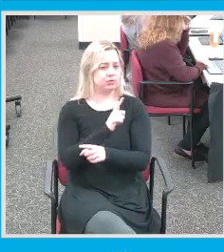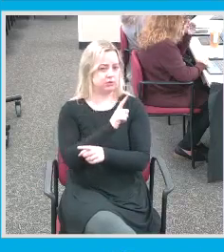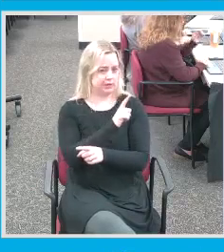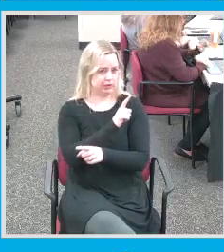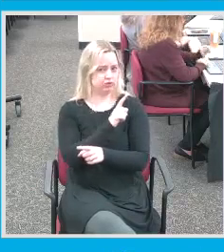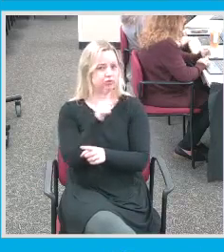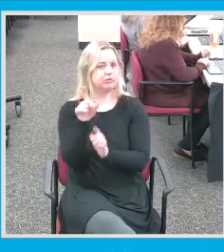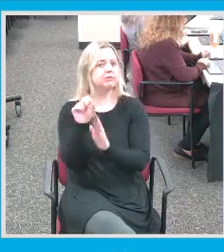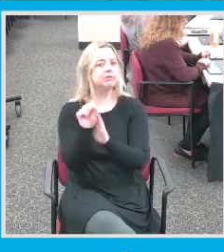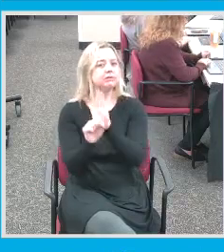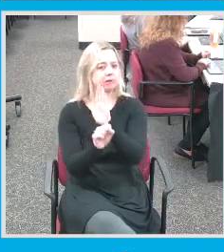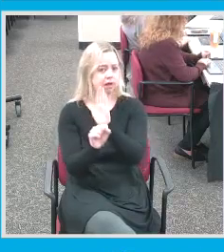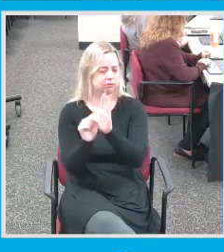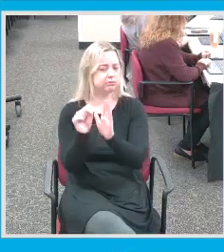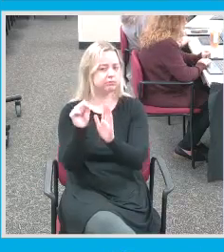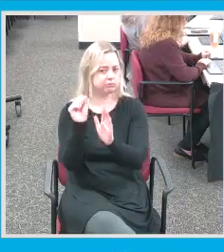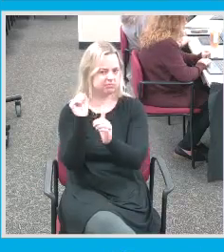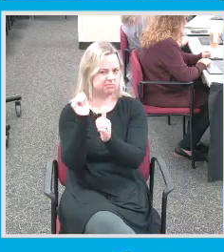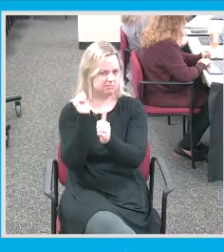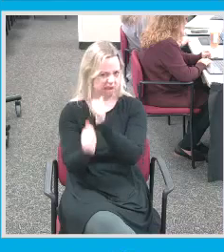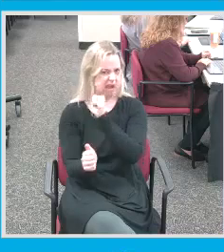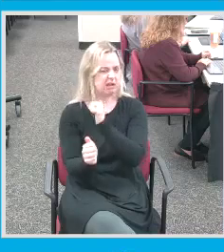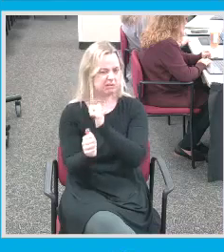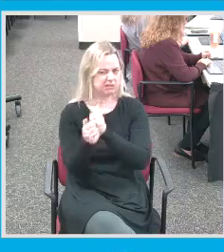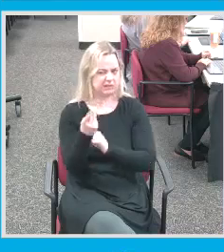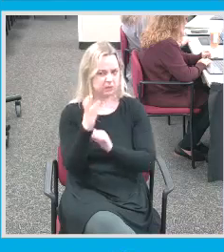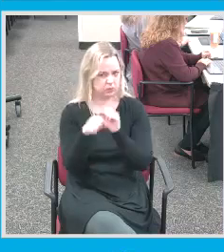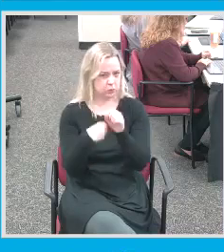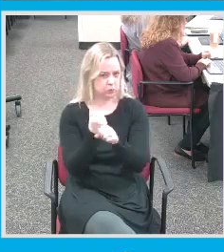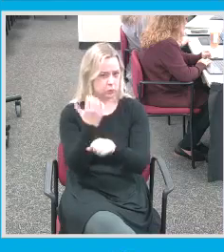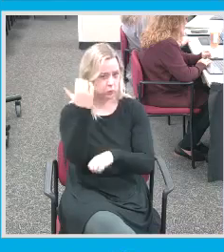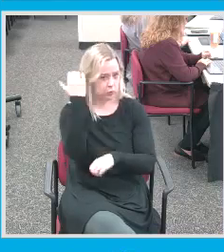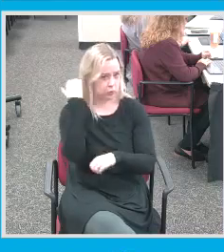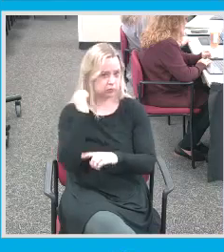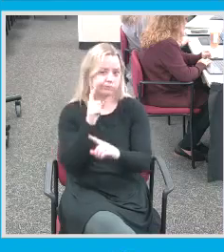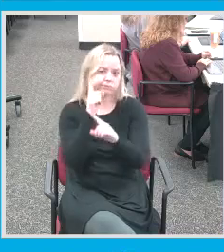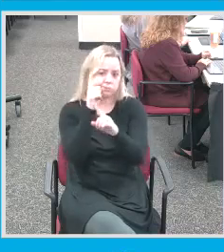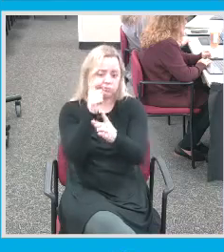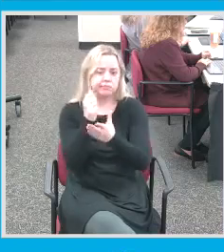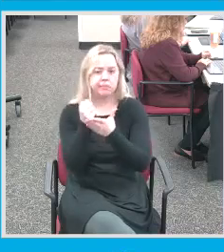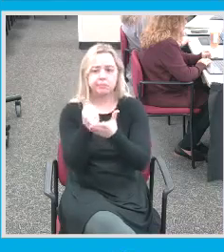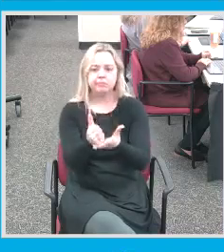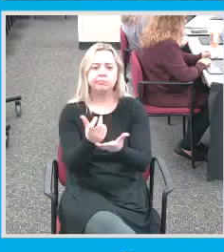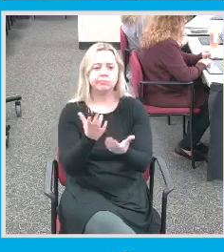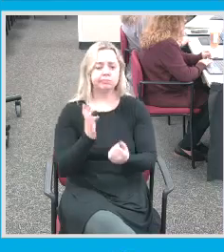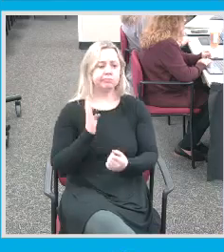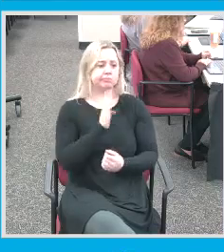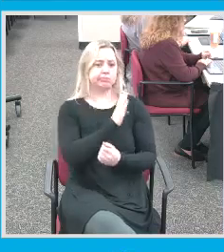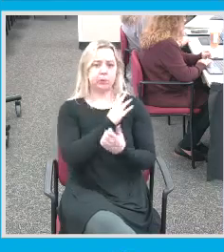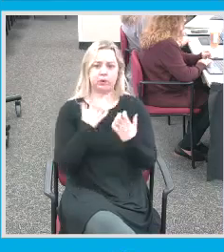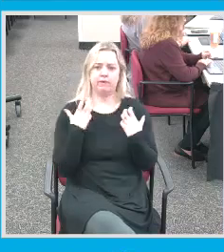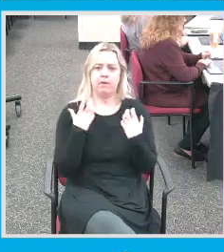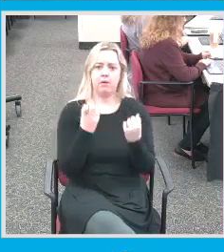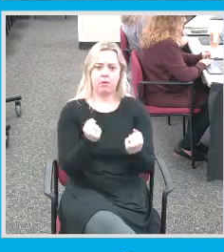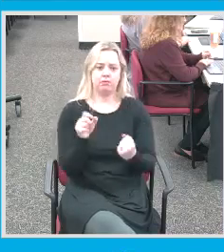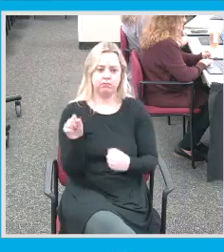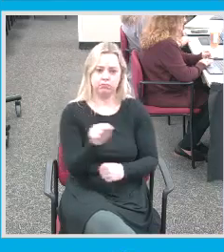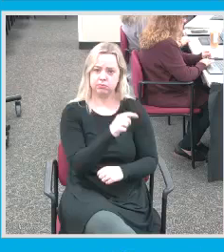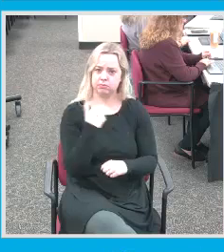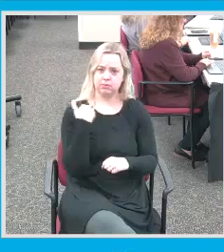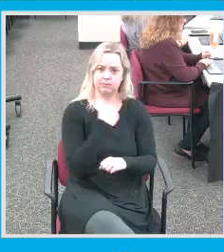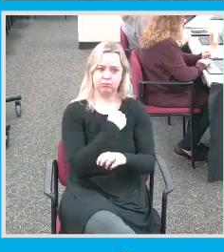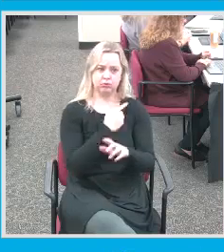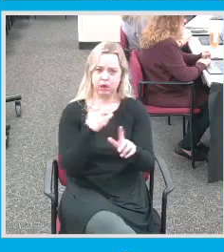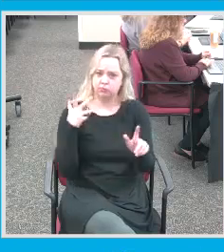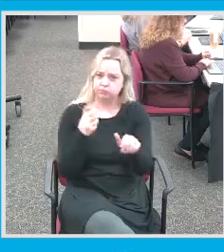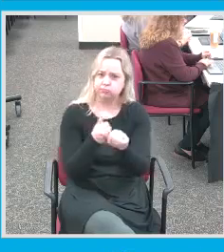state level, oh gosh, a couple of years ago, for helping to bring boards of health up to speed. And the